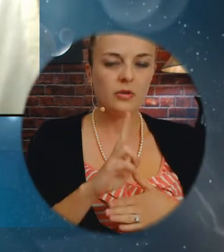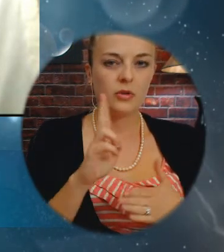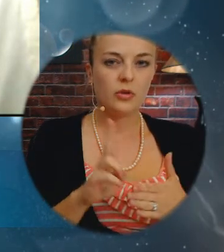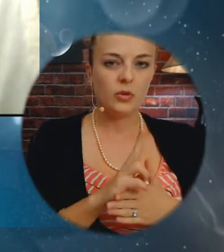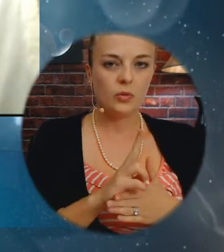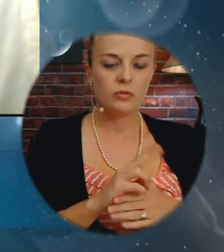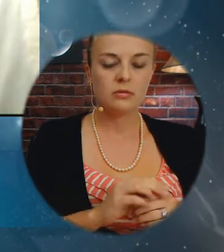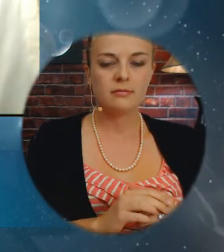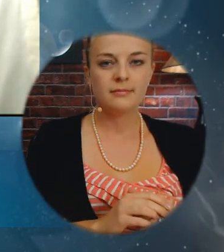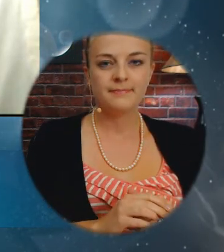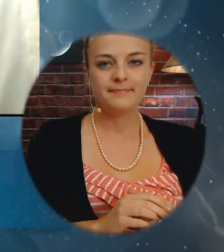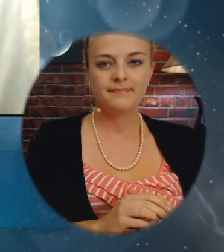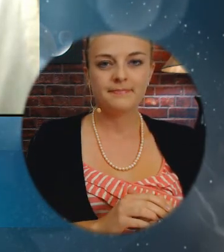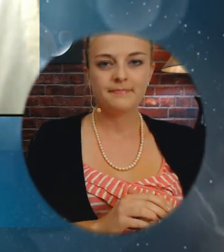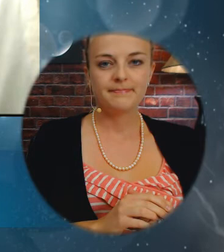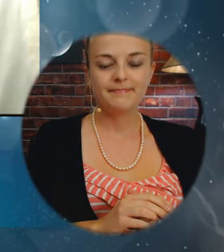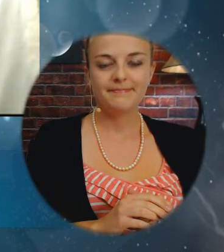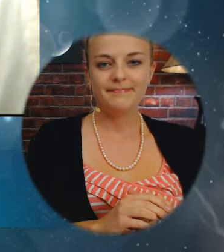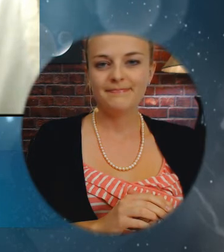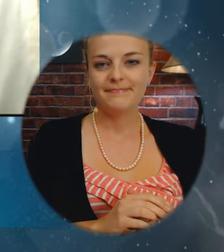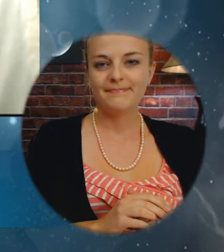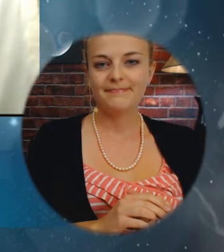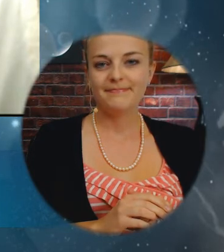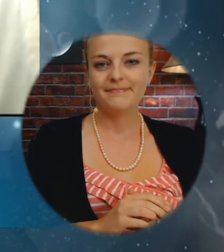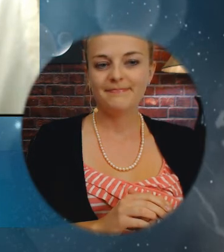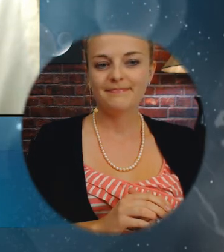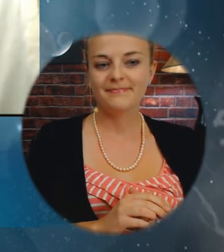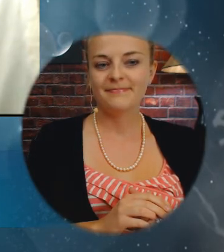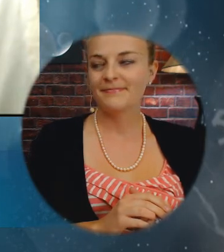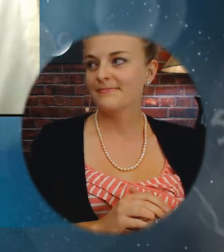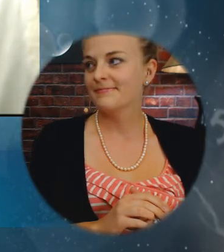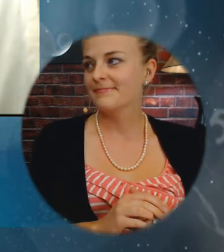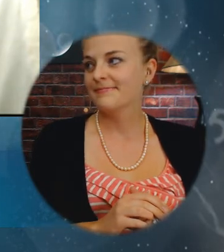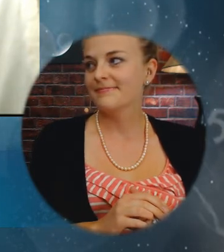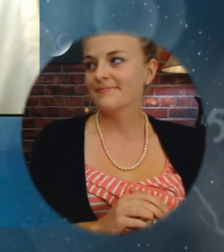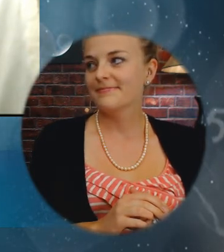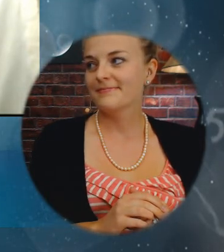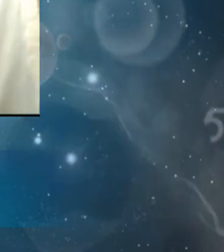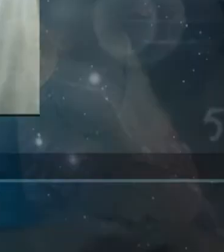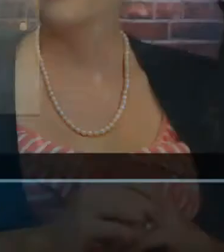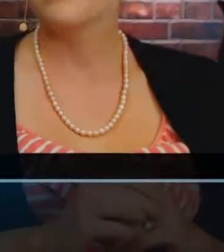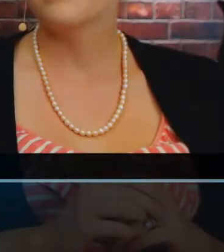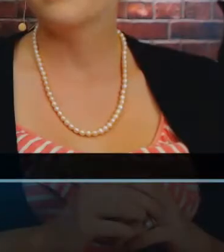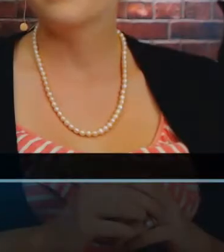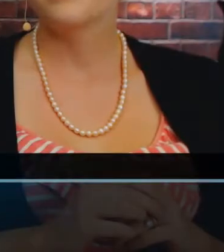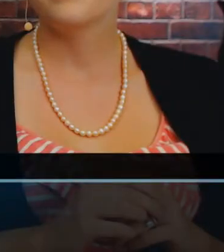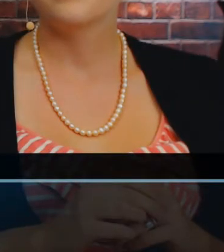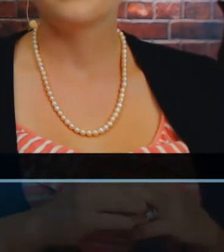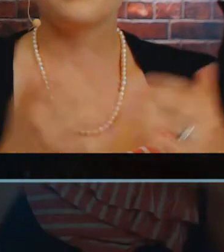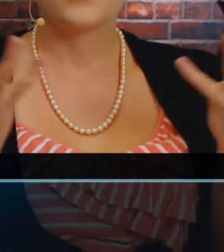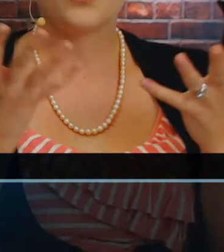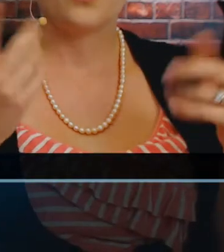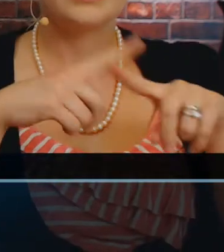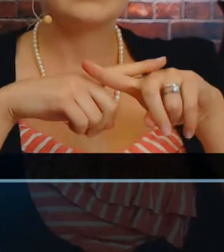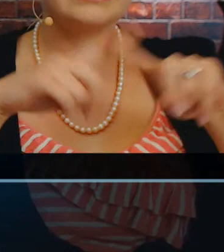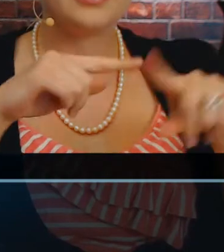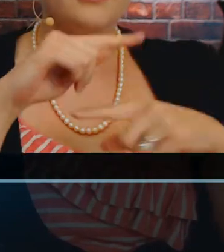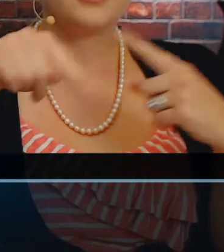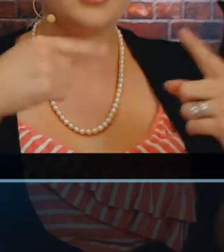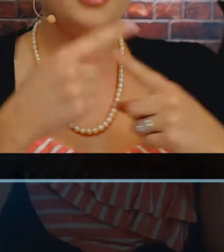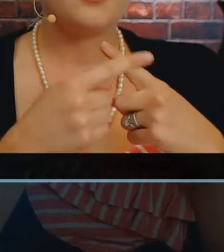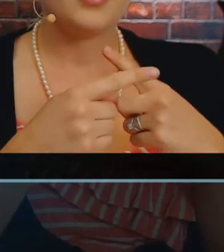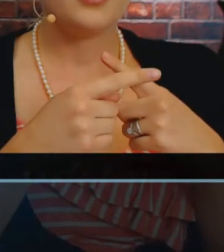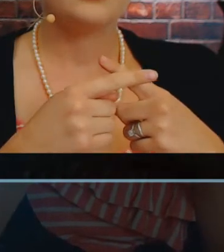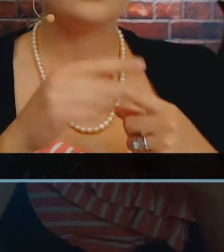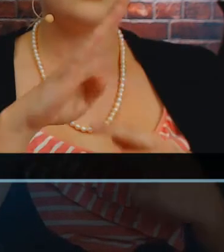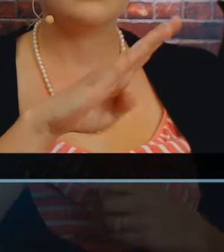certainly suits or fits a need that's out there today. Really cool. What is different about Beltone's products and what makes